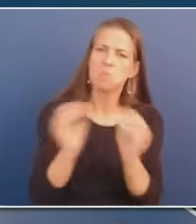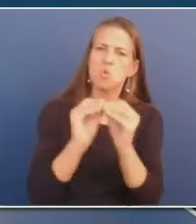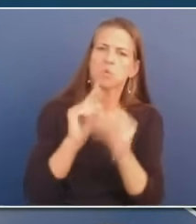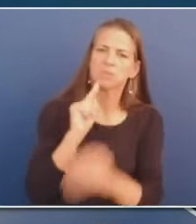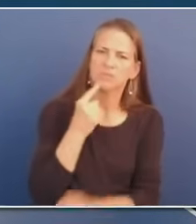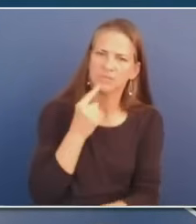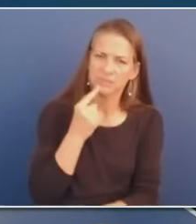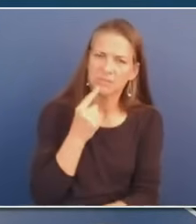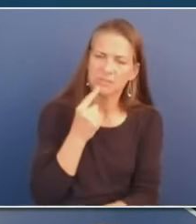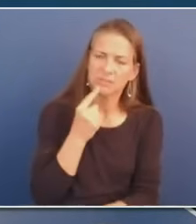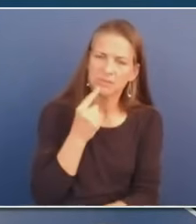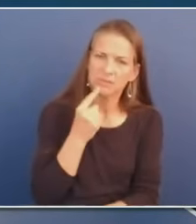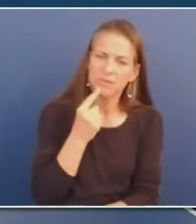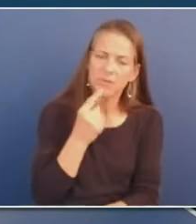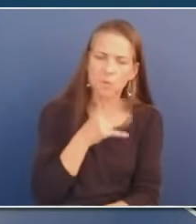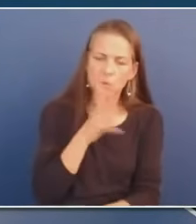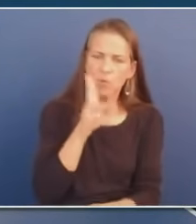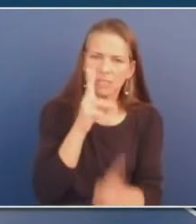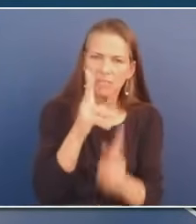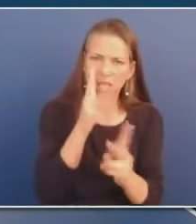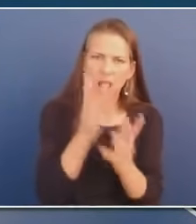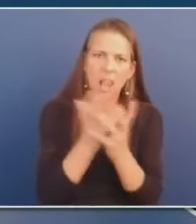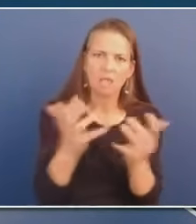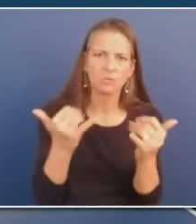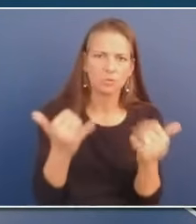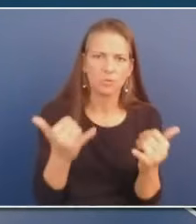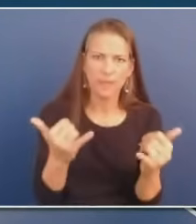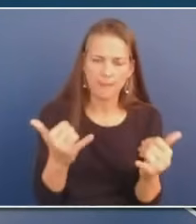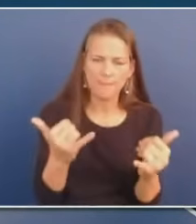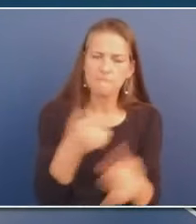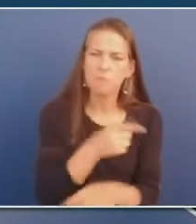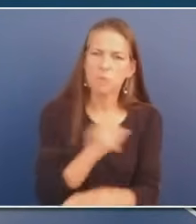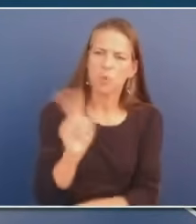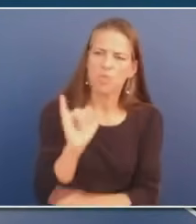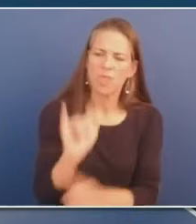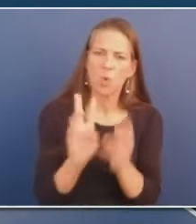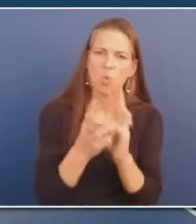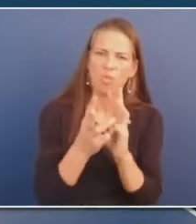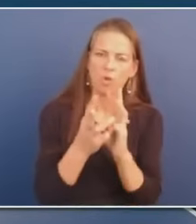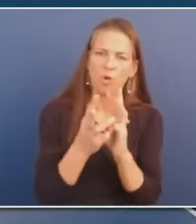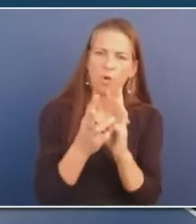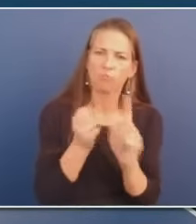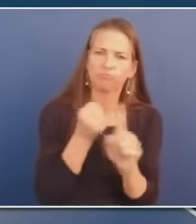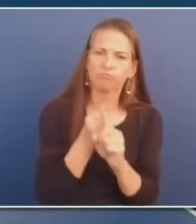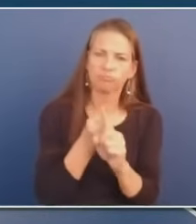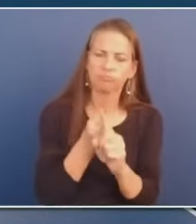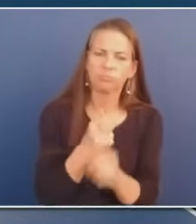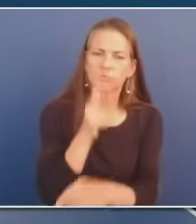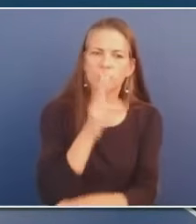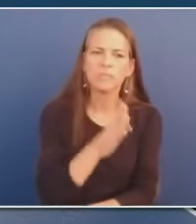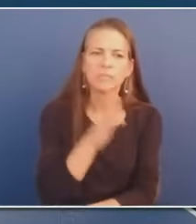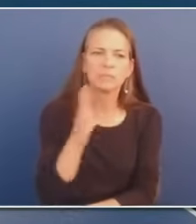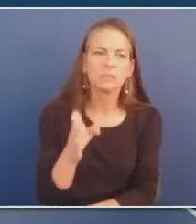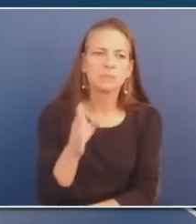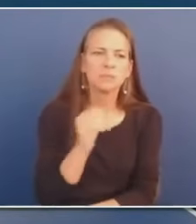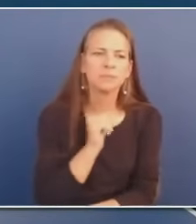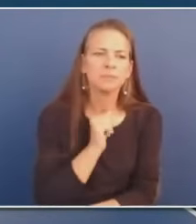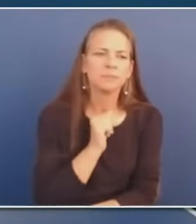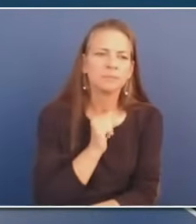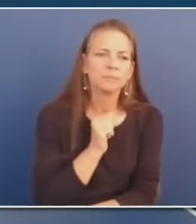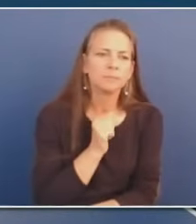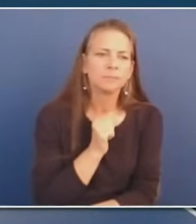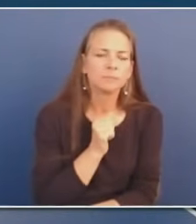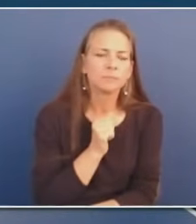we go. We'll see a lot today about where this weather system is. Let's go to the next one. Okay,